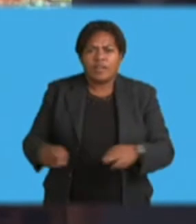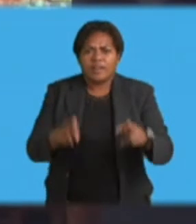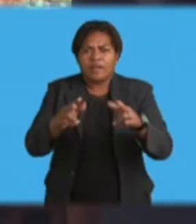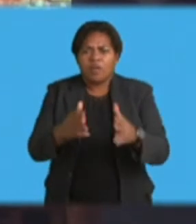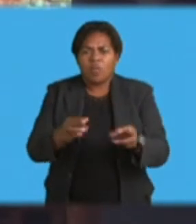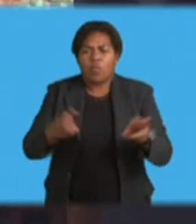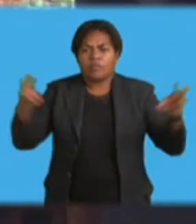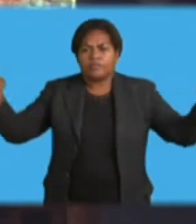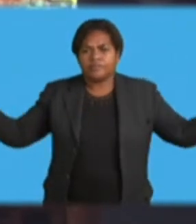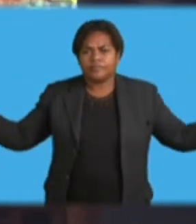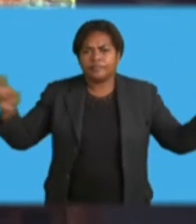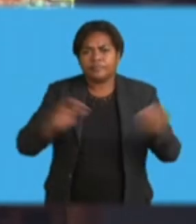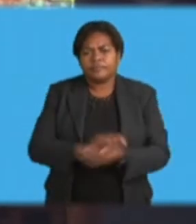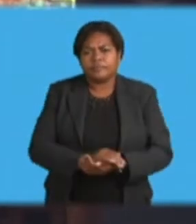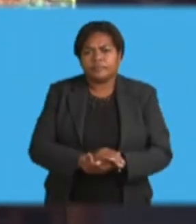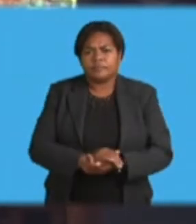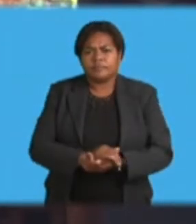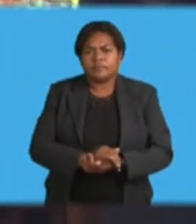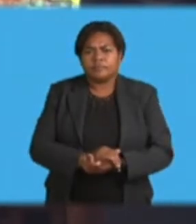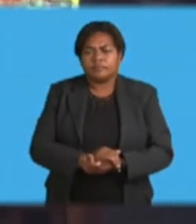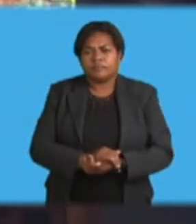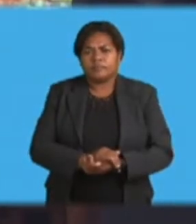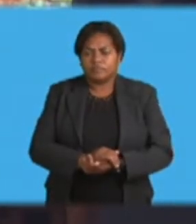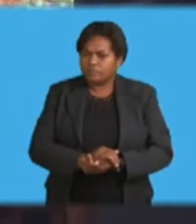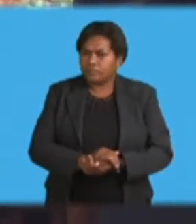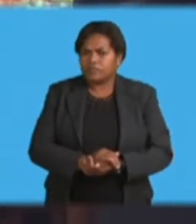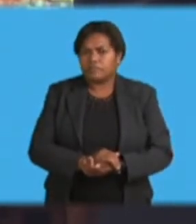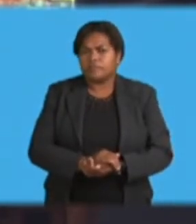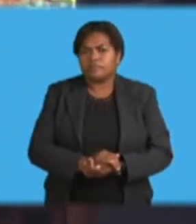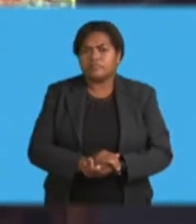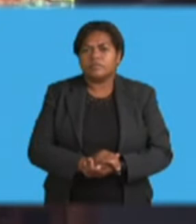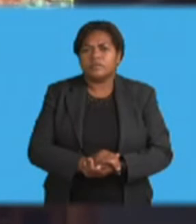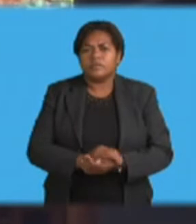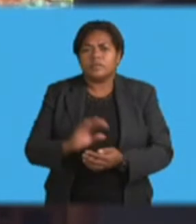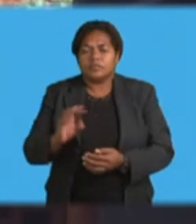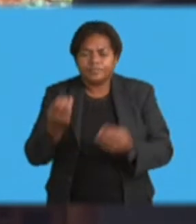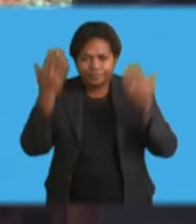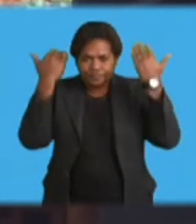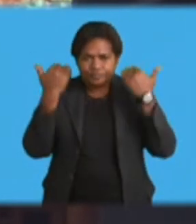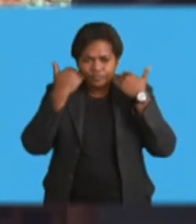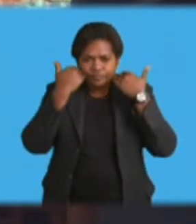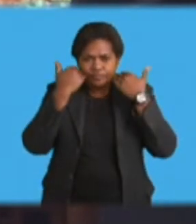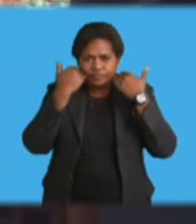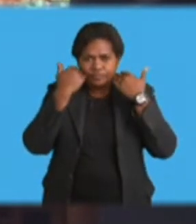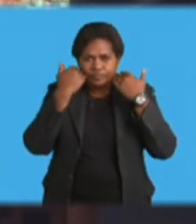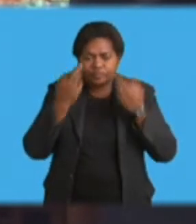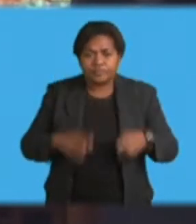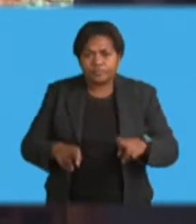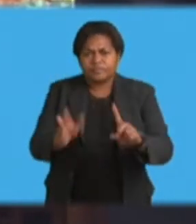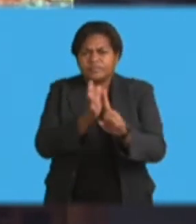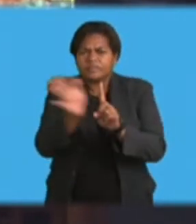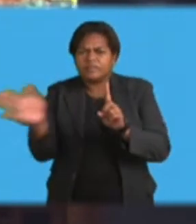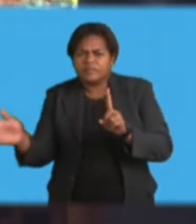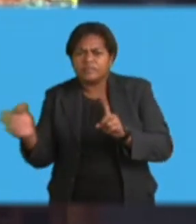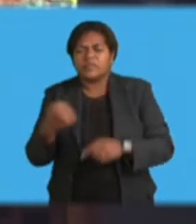ponds, construction of dikes and downstream river dredging. So, Mr. Speaker, the diversion channel proposed is no